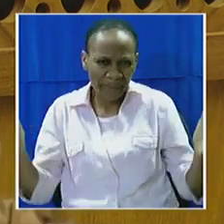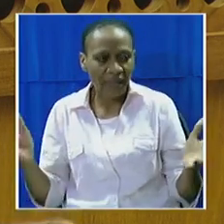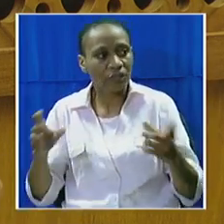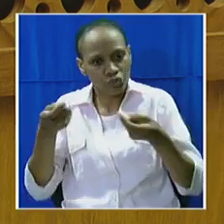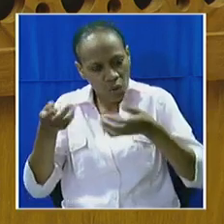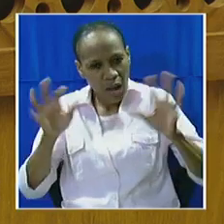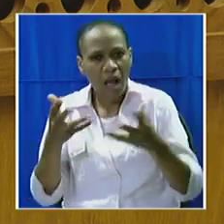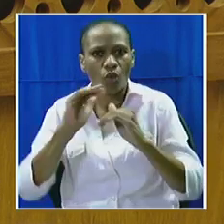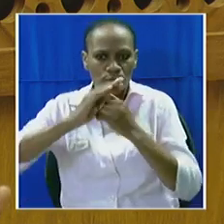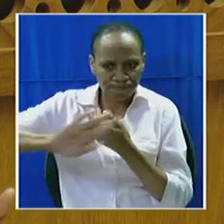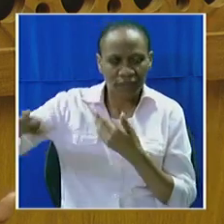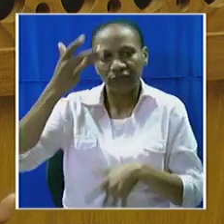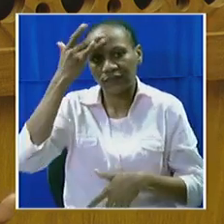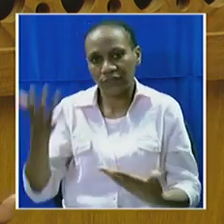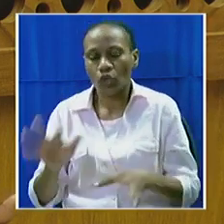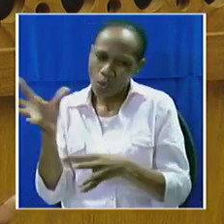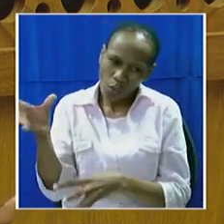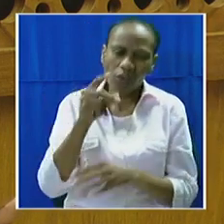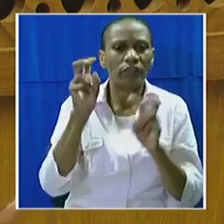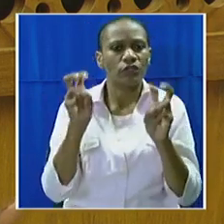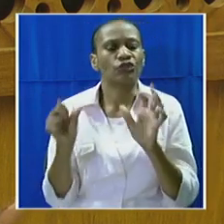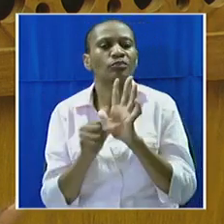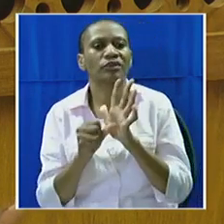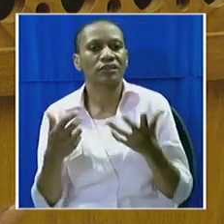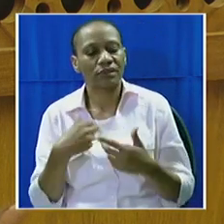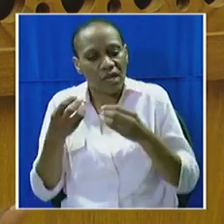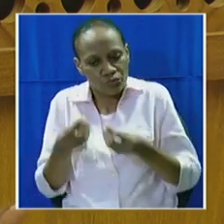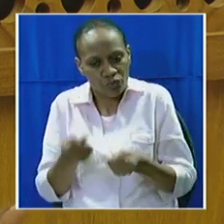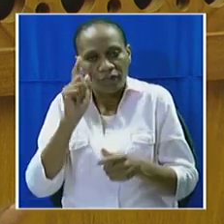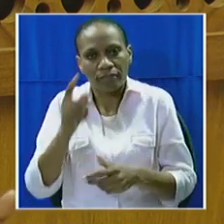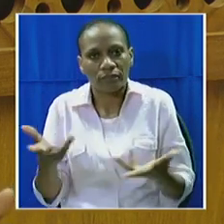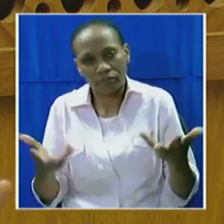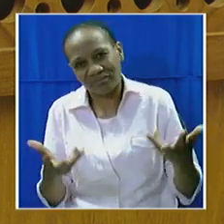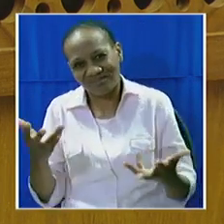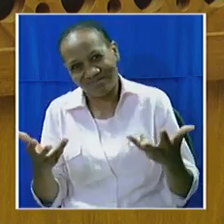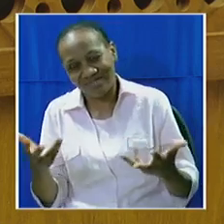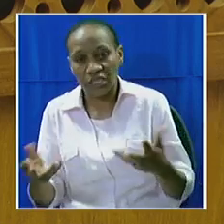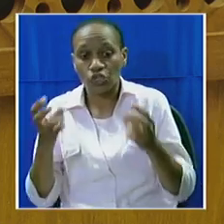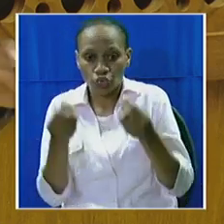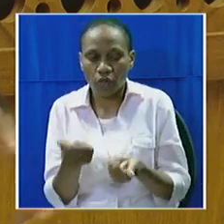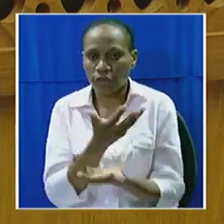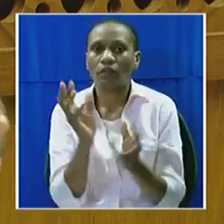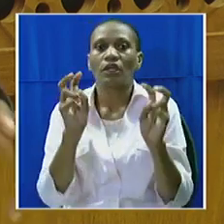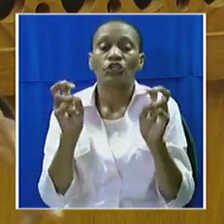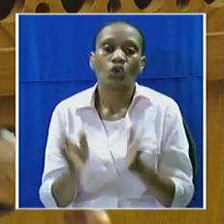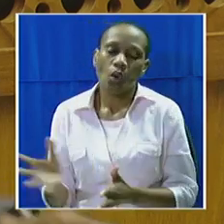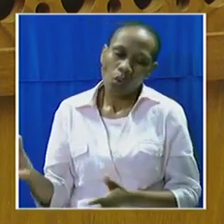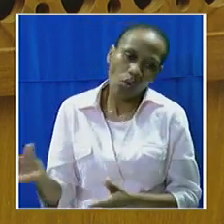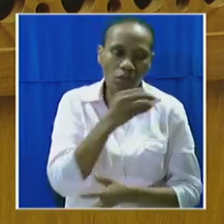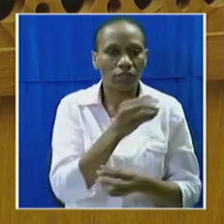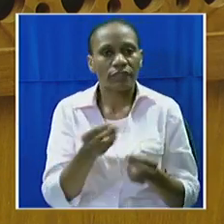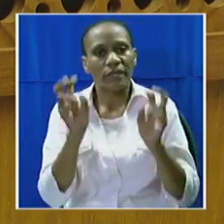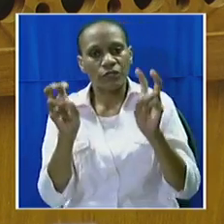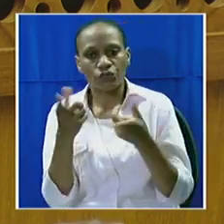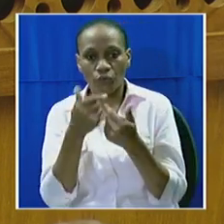All of these issues are going to be important for us to deal with, to deal with these issues. All of the issues, therefore, that the members